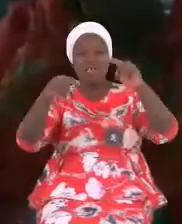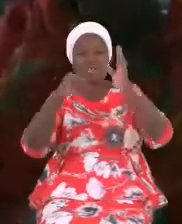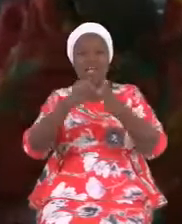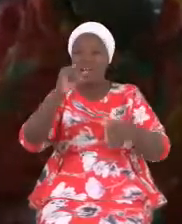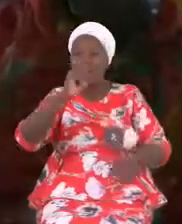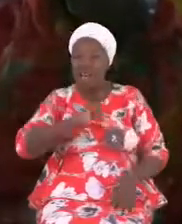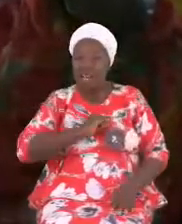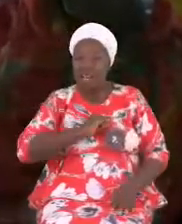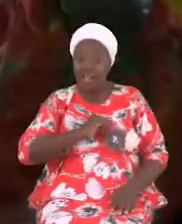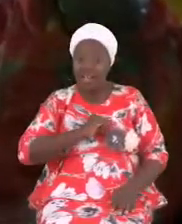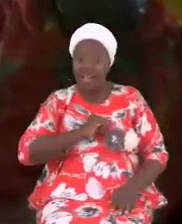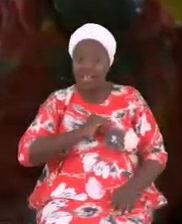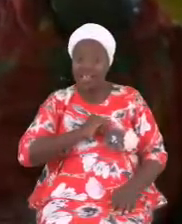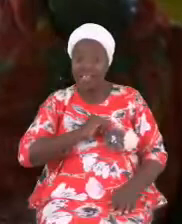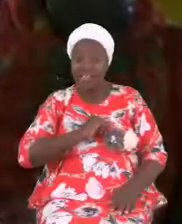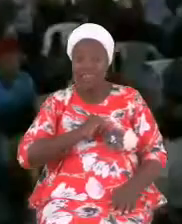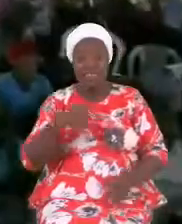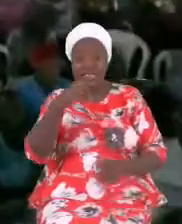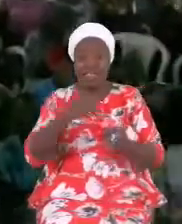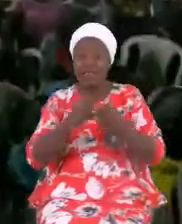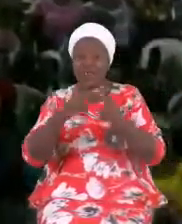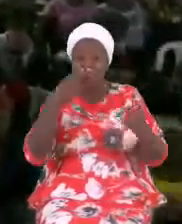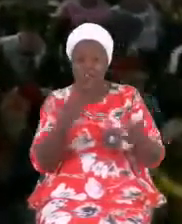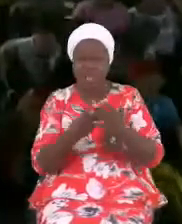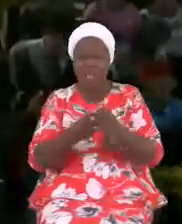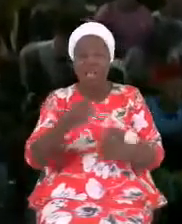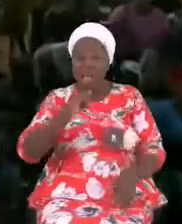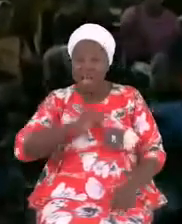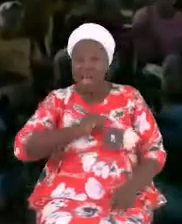I thought I'll hear you very well.